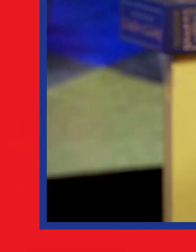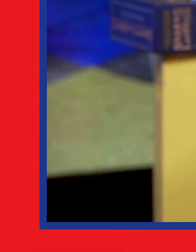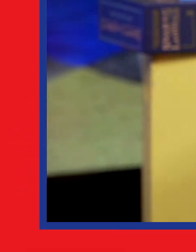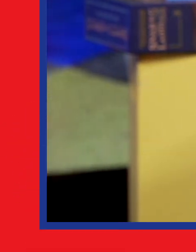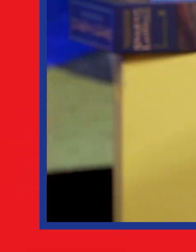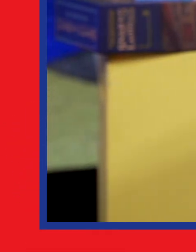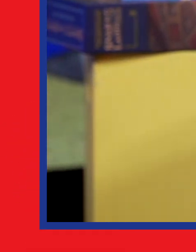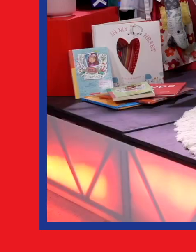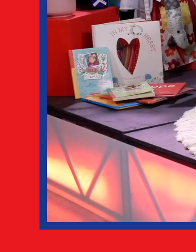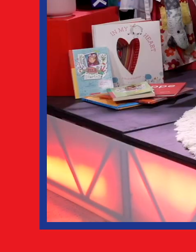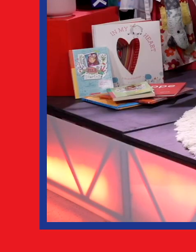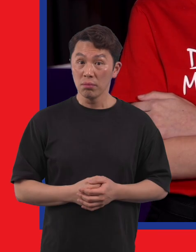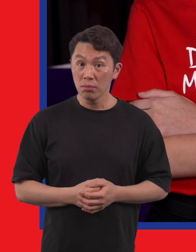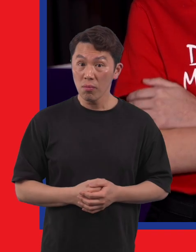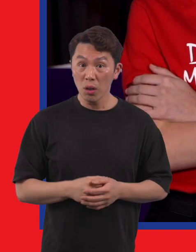with that?